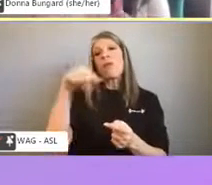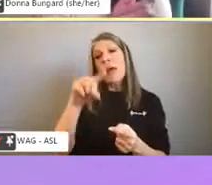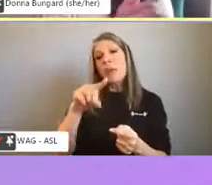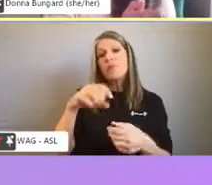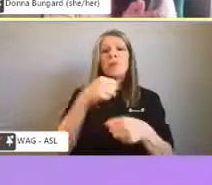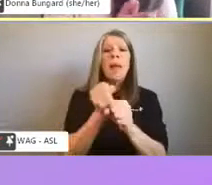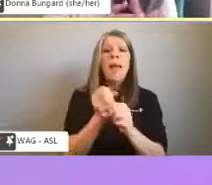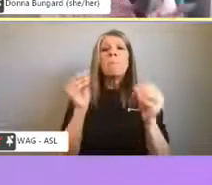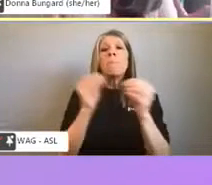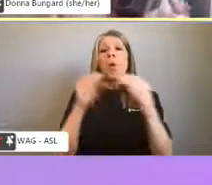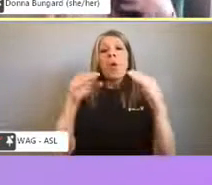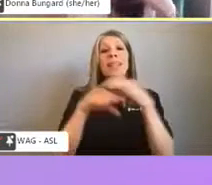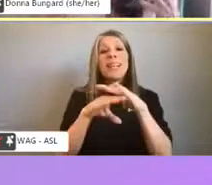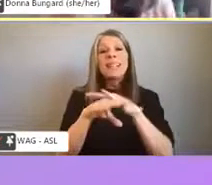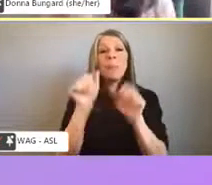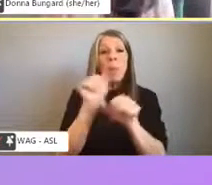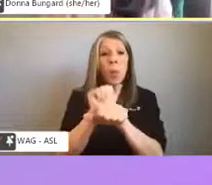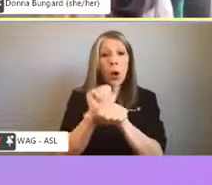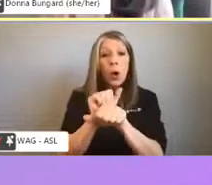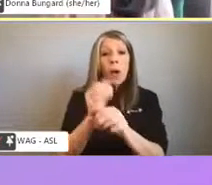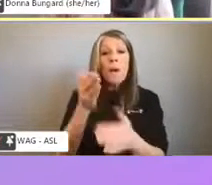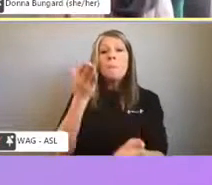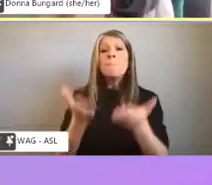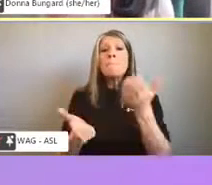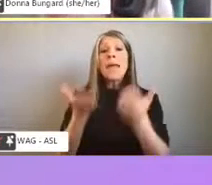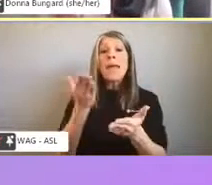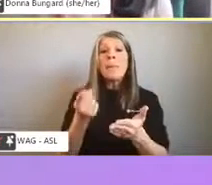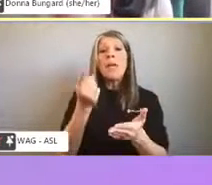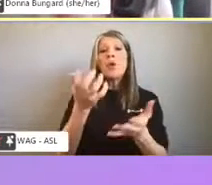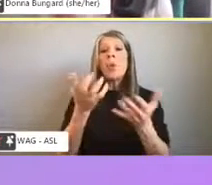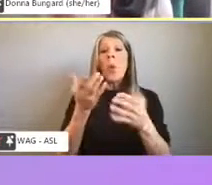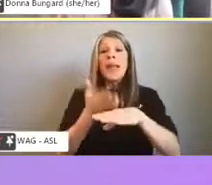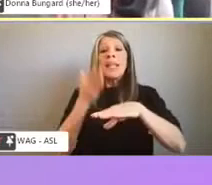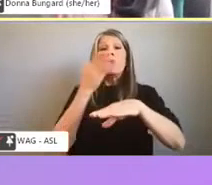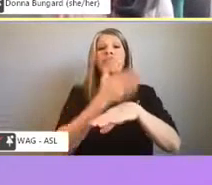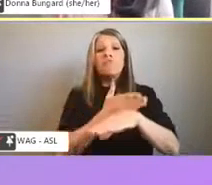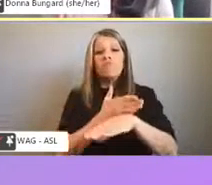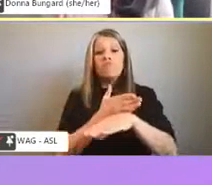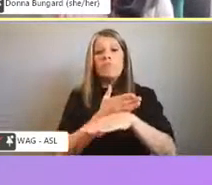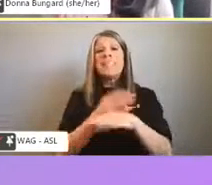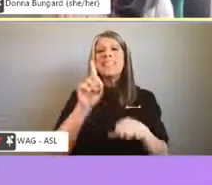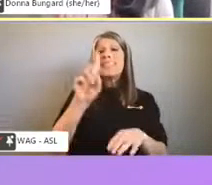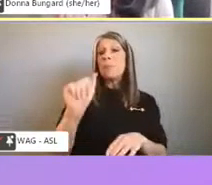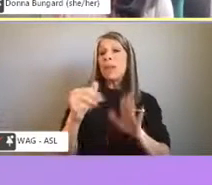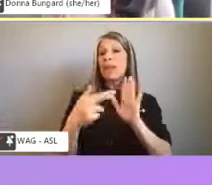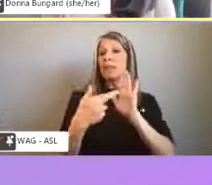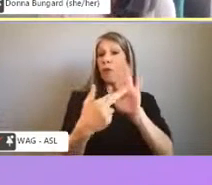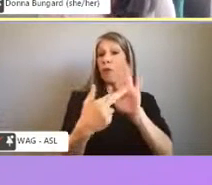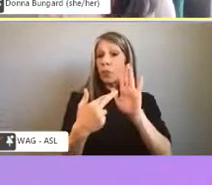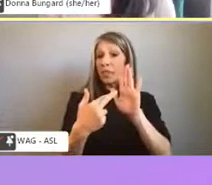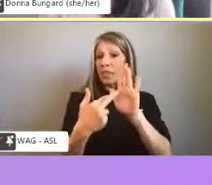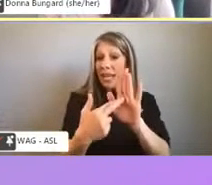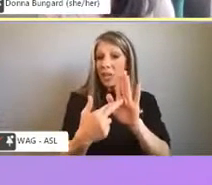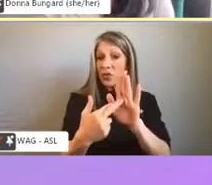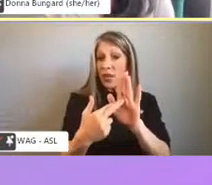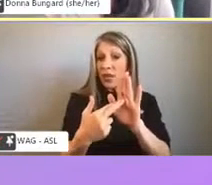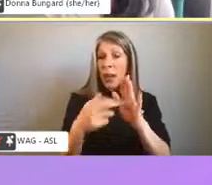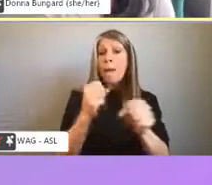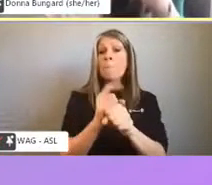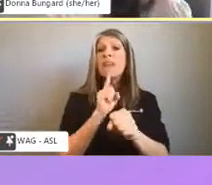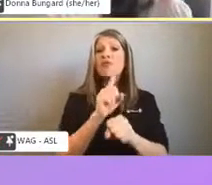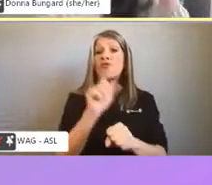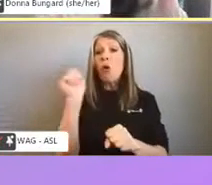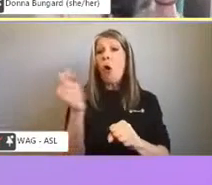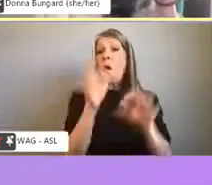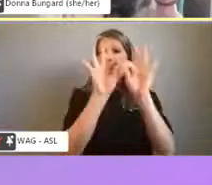work. Maybe you want to increase disability representation, or make sure that all of your